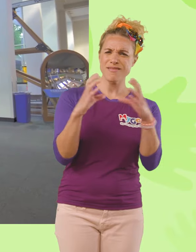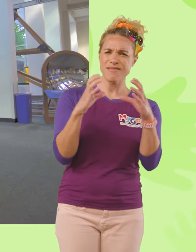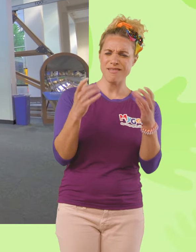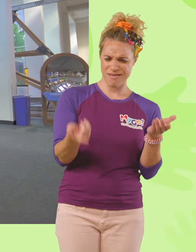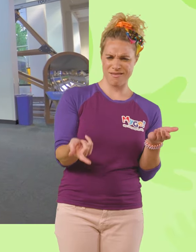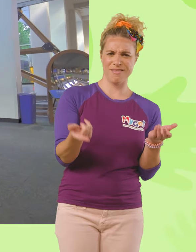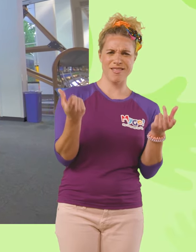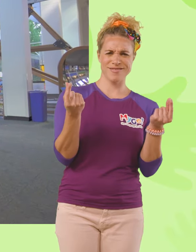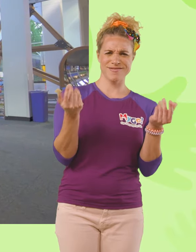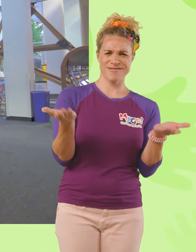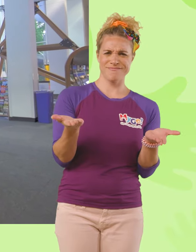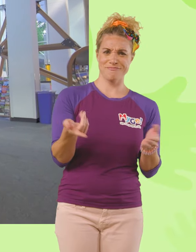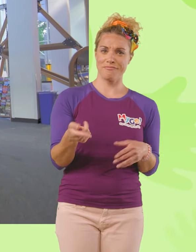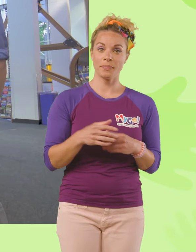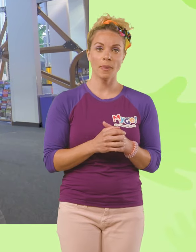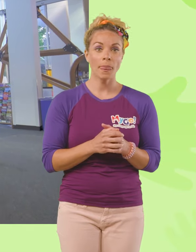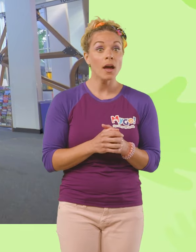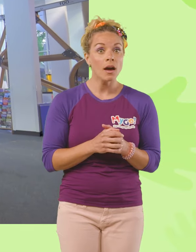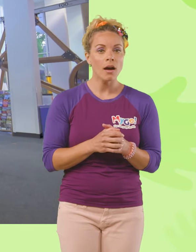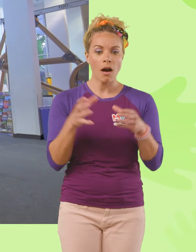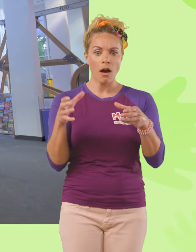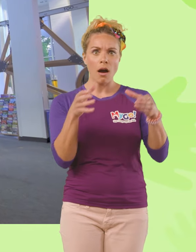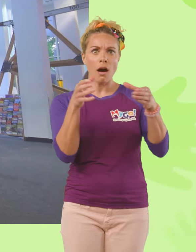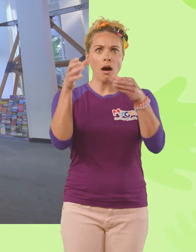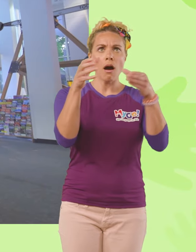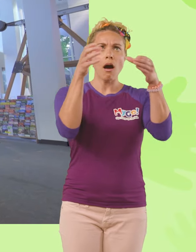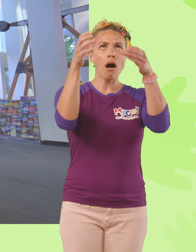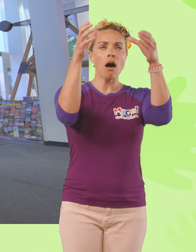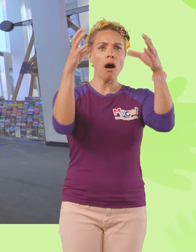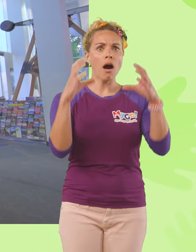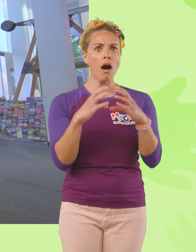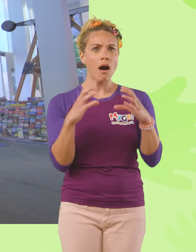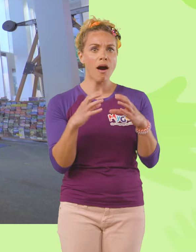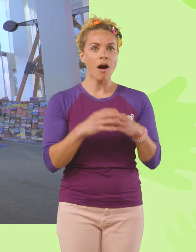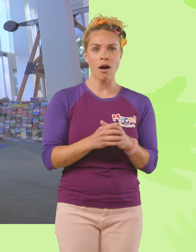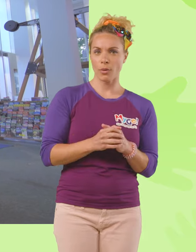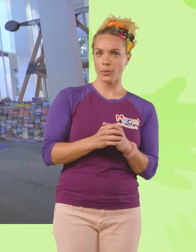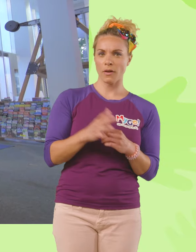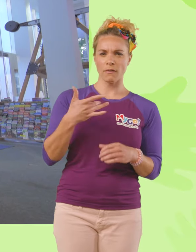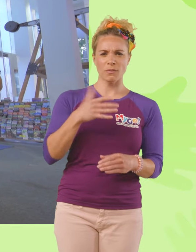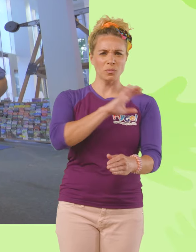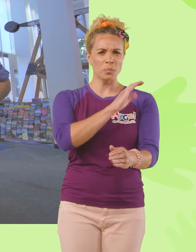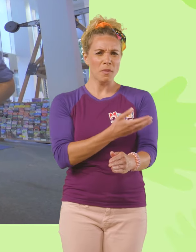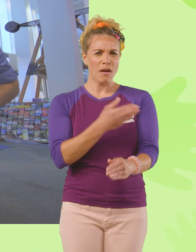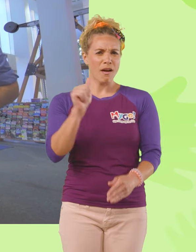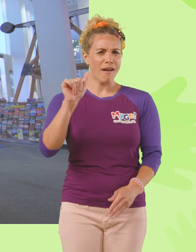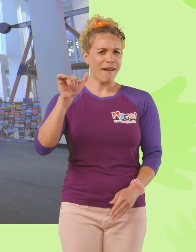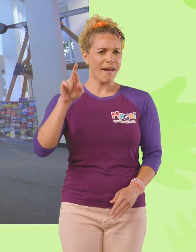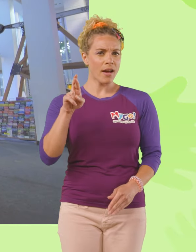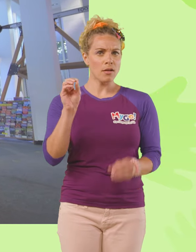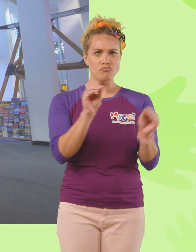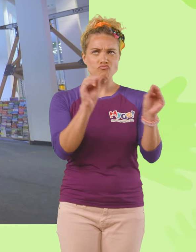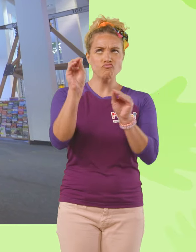is a beach ball. What's it doing here? Flying ball. Feel the power of air in